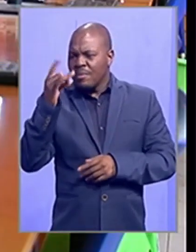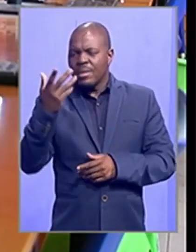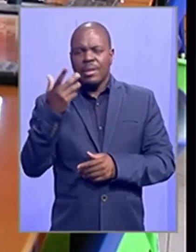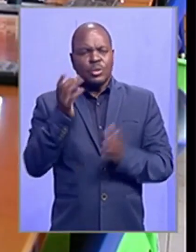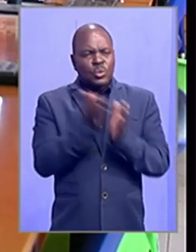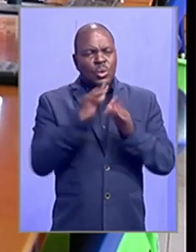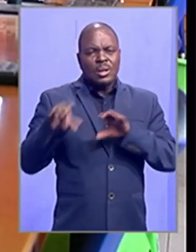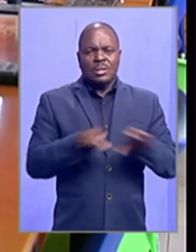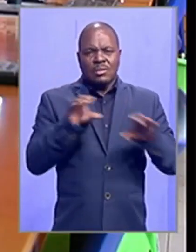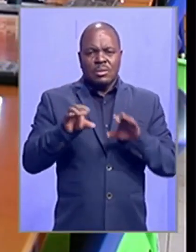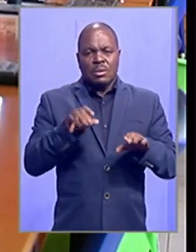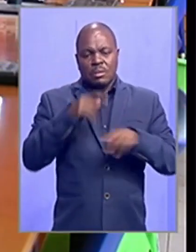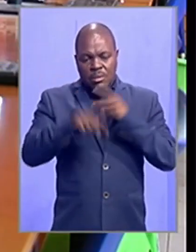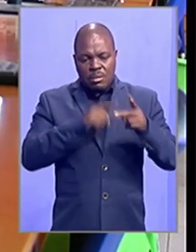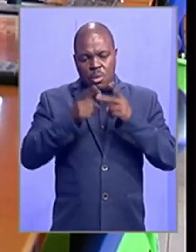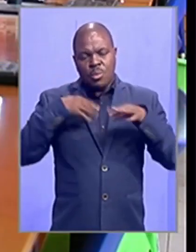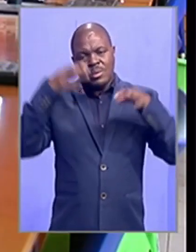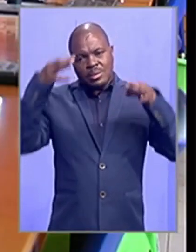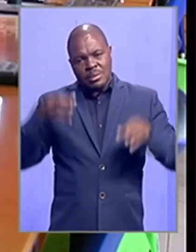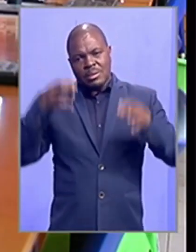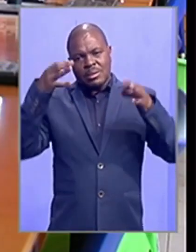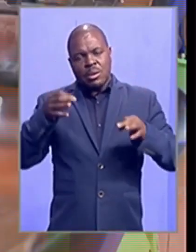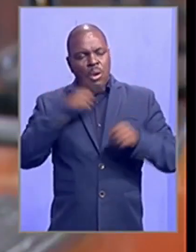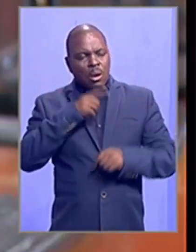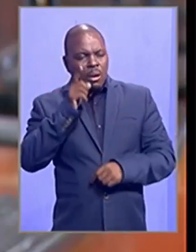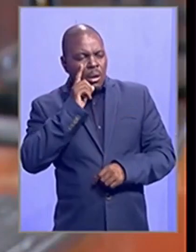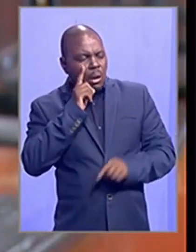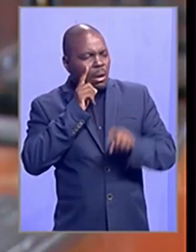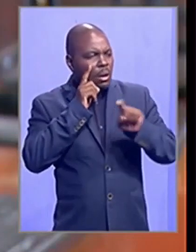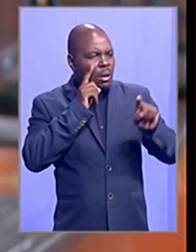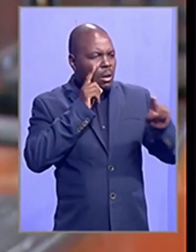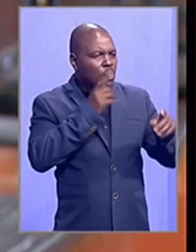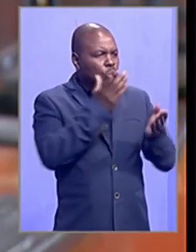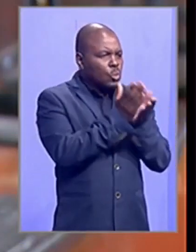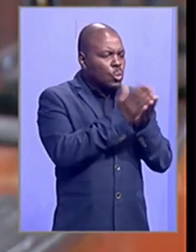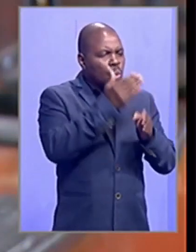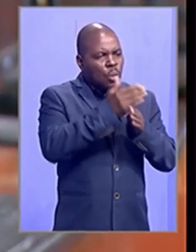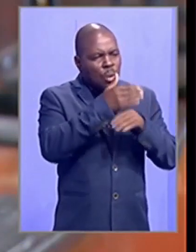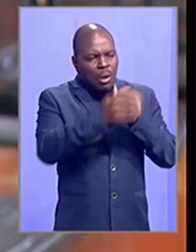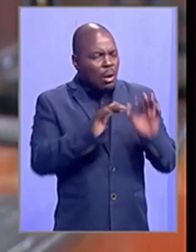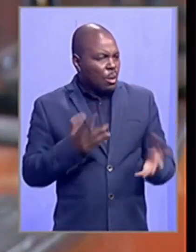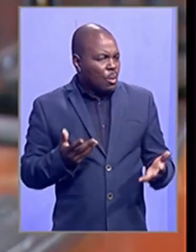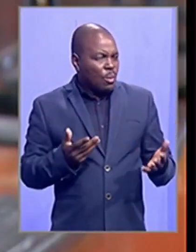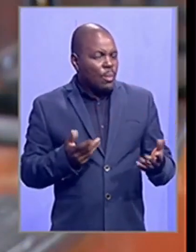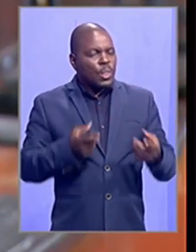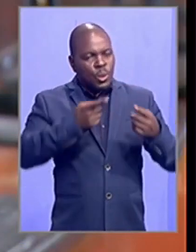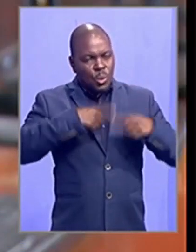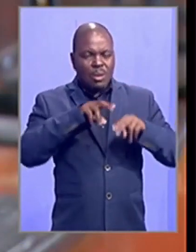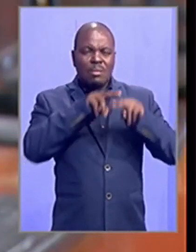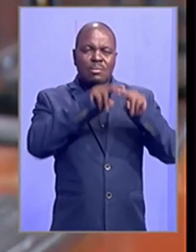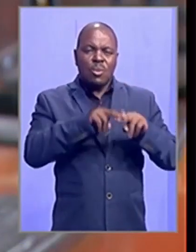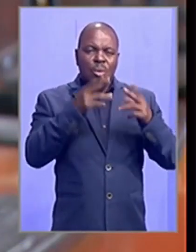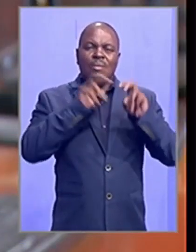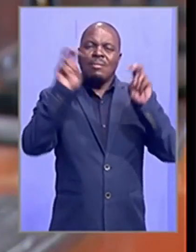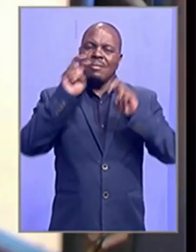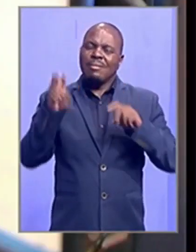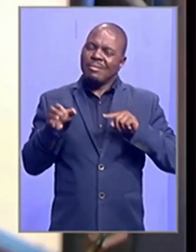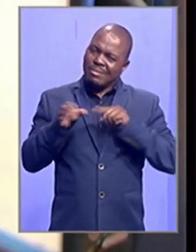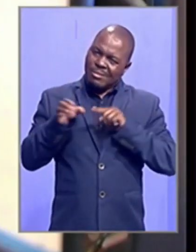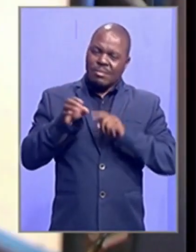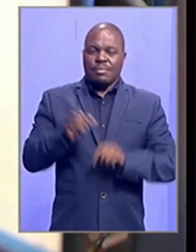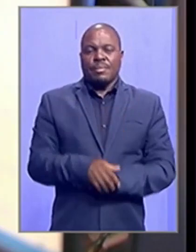schools, which we use for decision making, which we use for tracking the operation of schools? We rely on power for that to